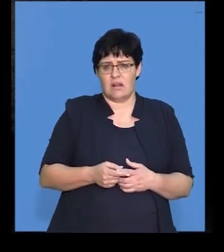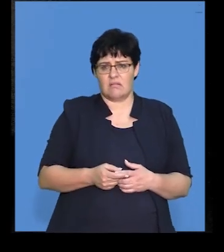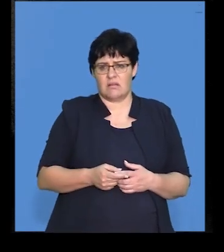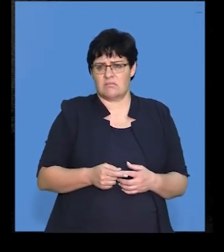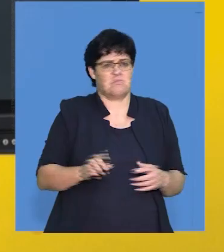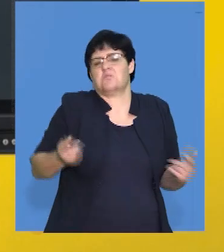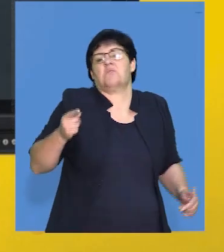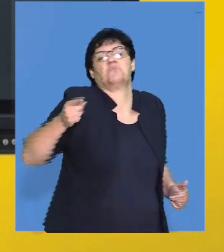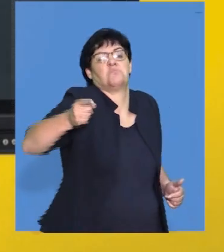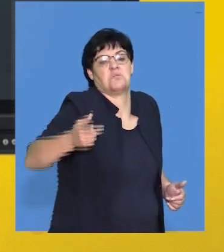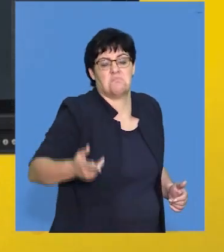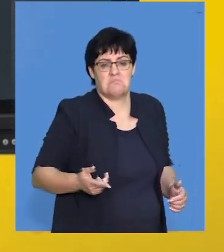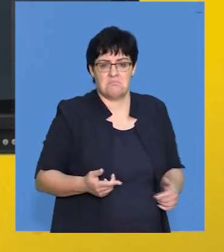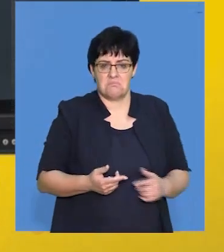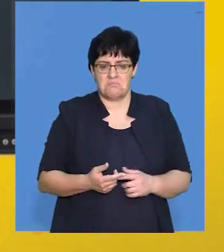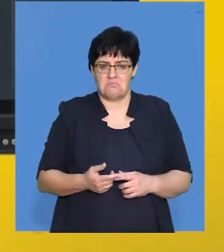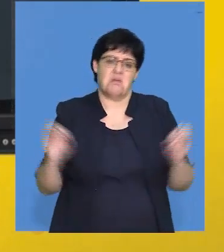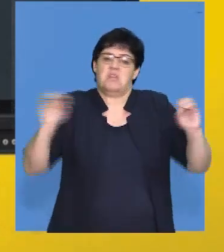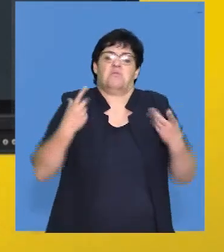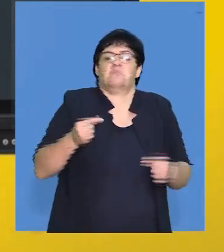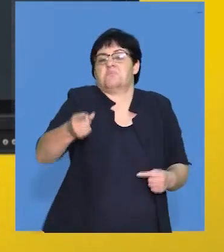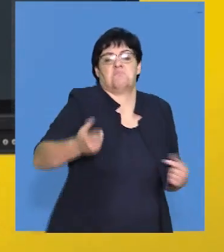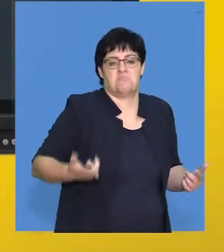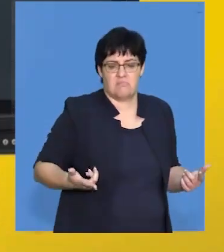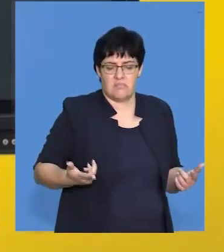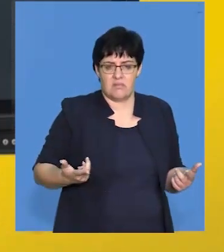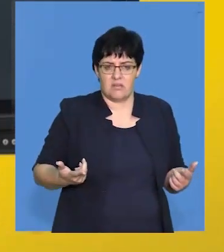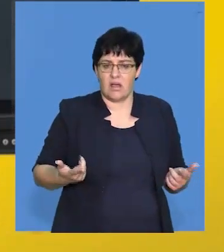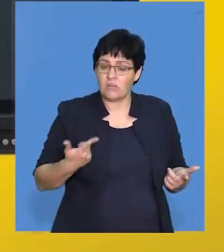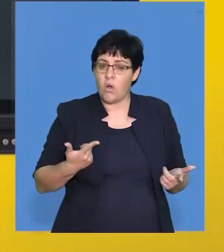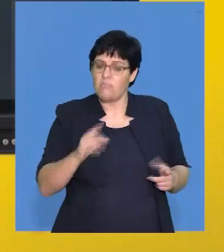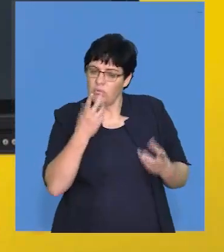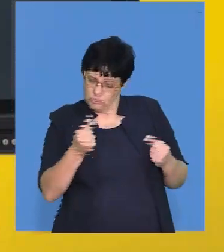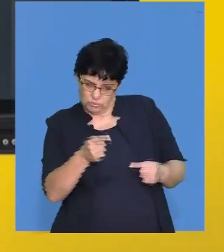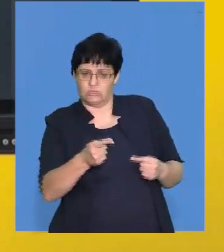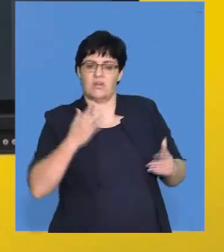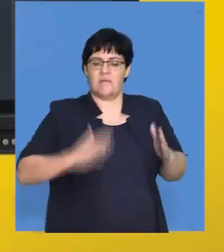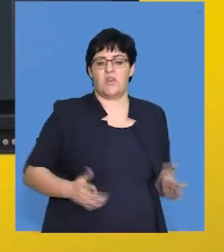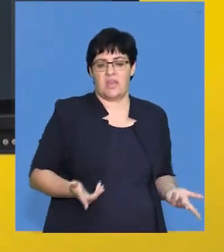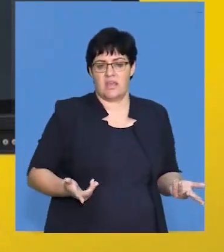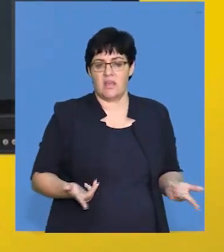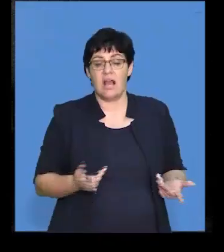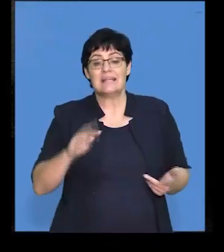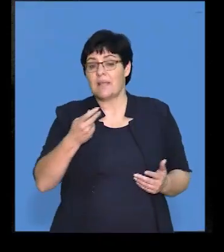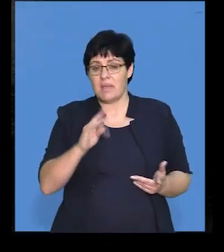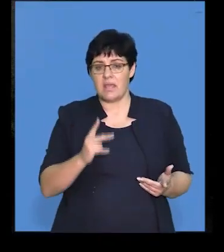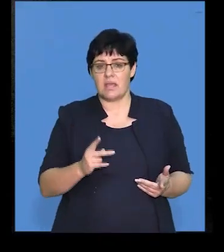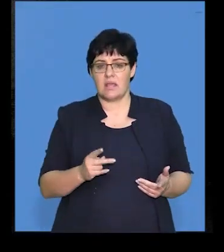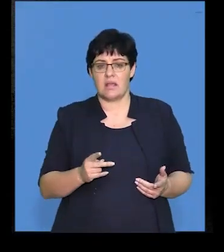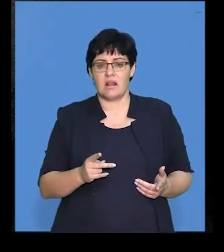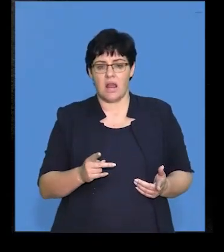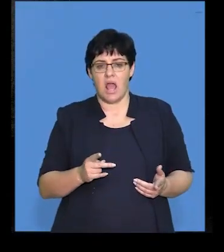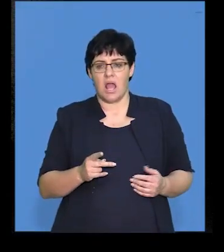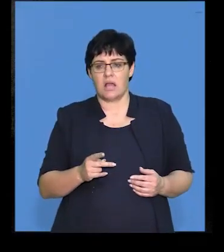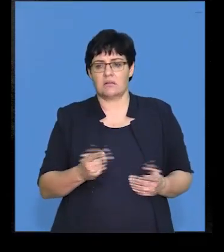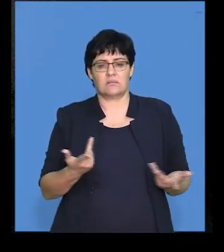It's got nothing to do with him. You can say that to make Tammy do that. You can make Tammy stare into